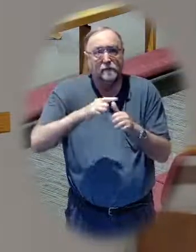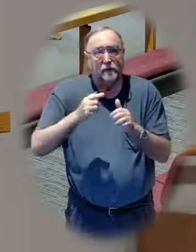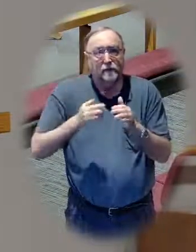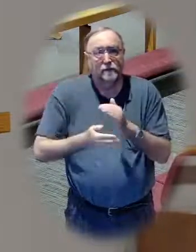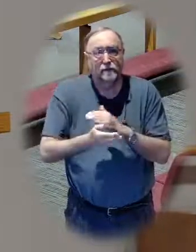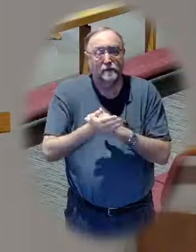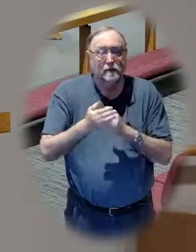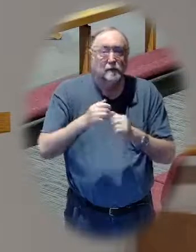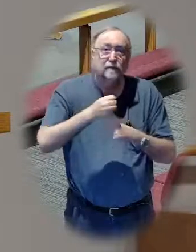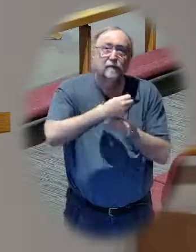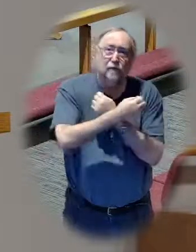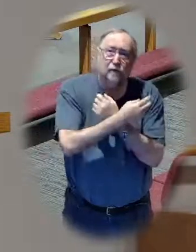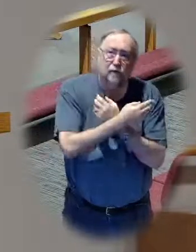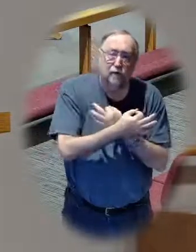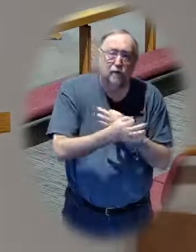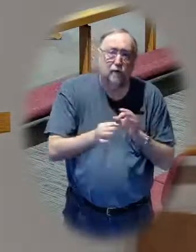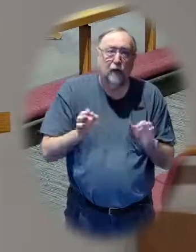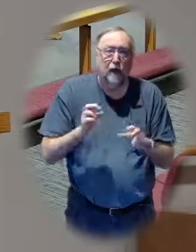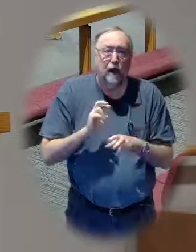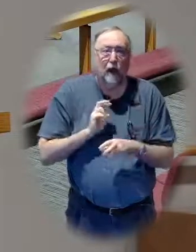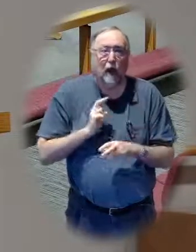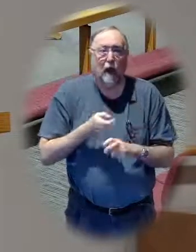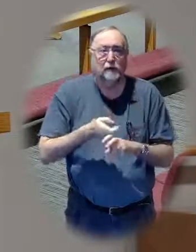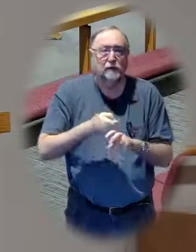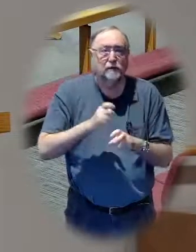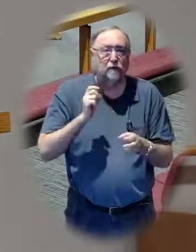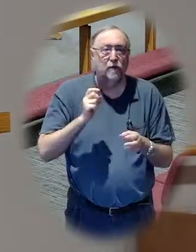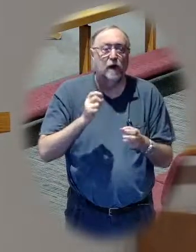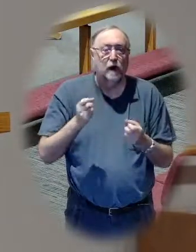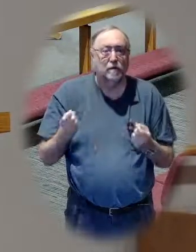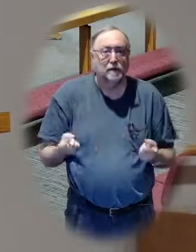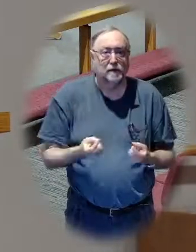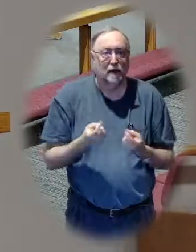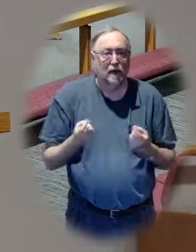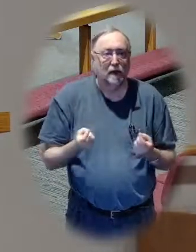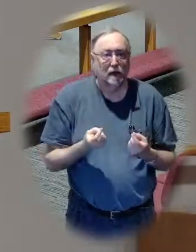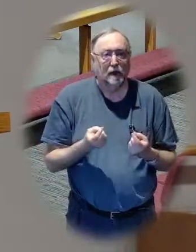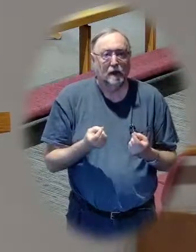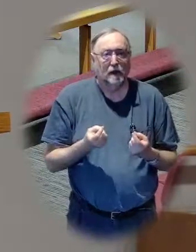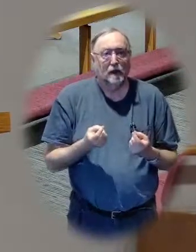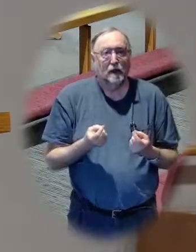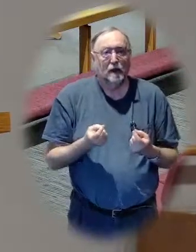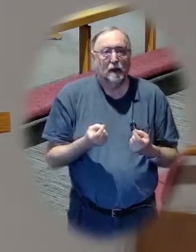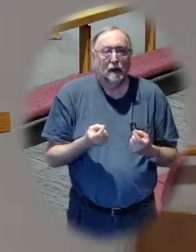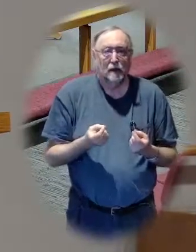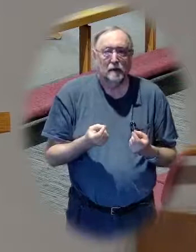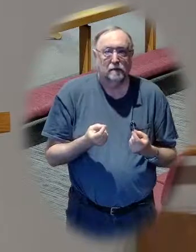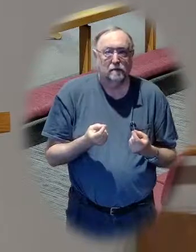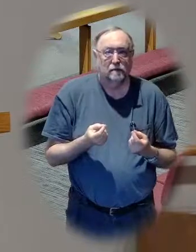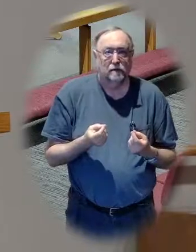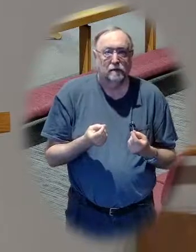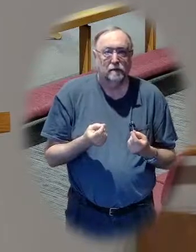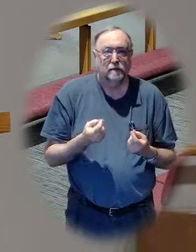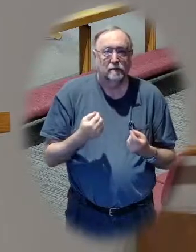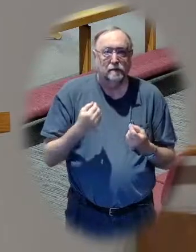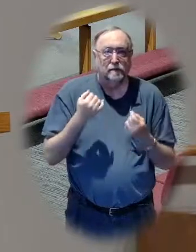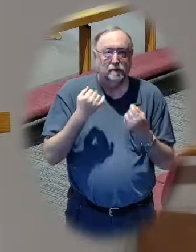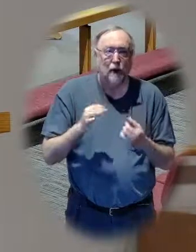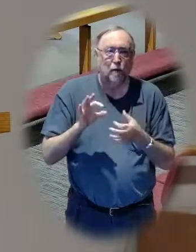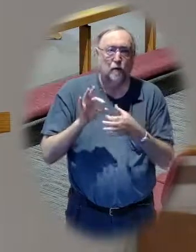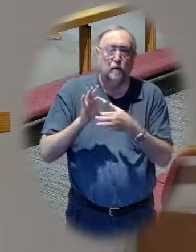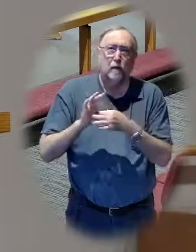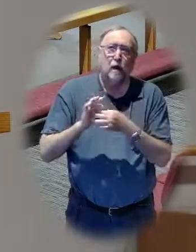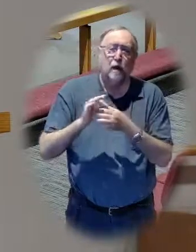bondage and slavery to sin and death. And that's really what redemption is, buying us back so that we would be